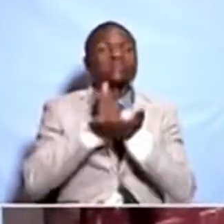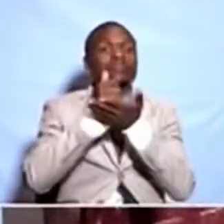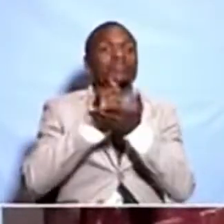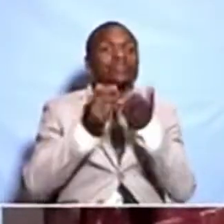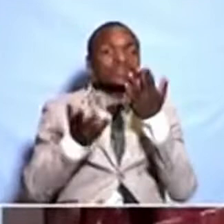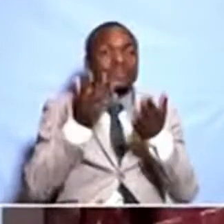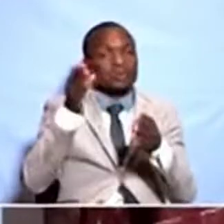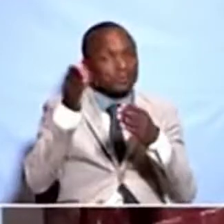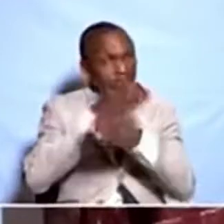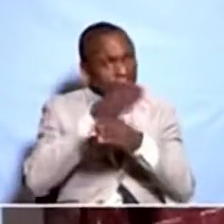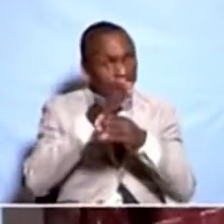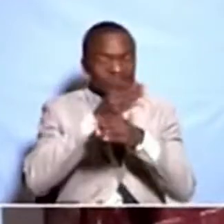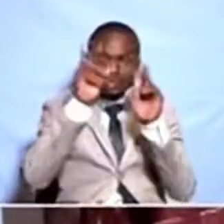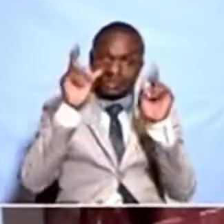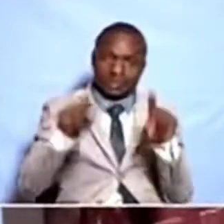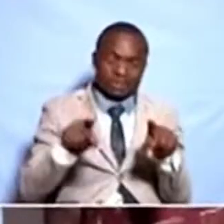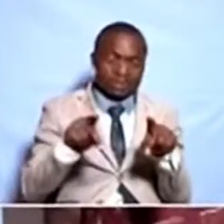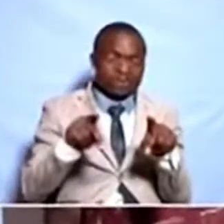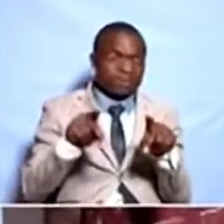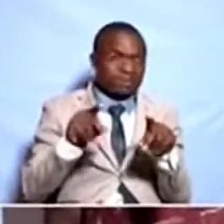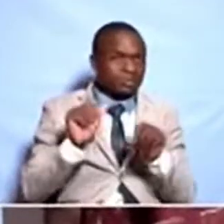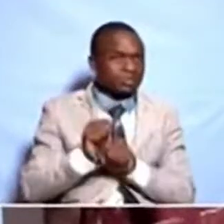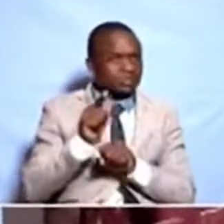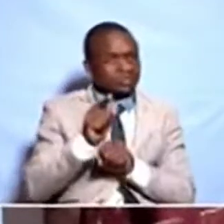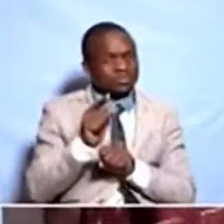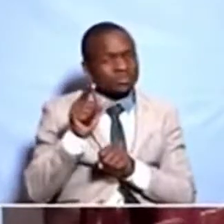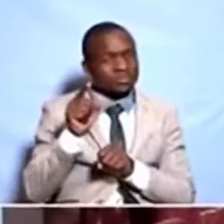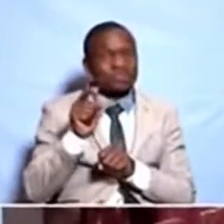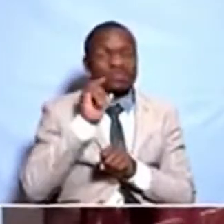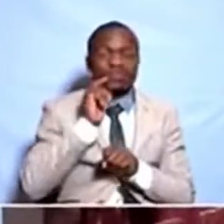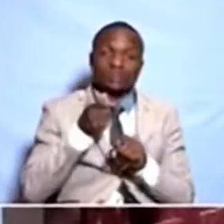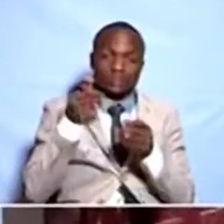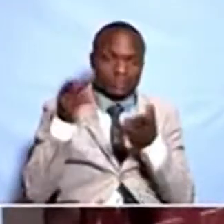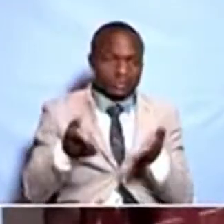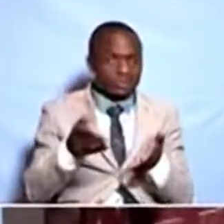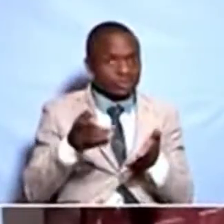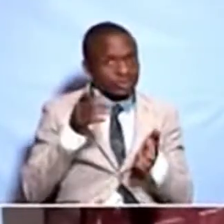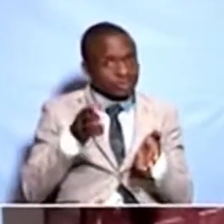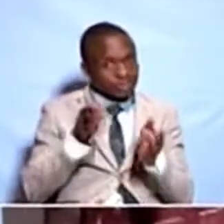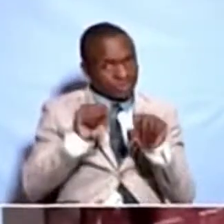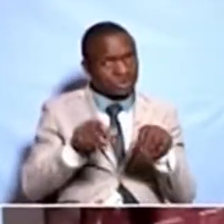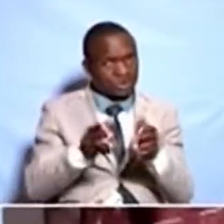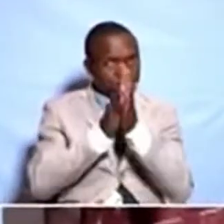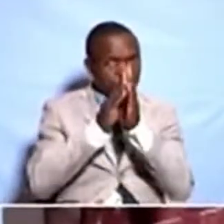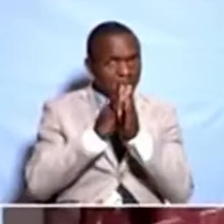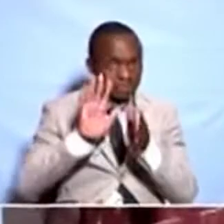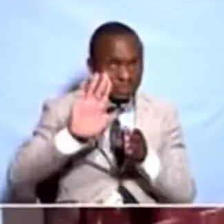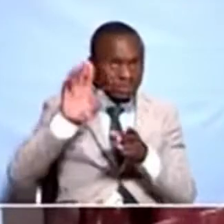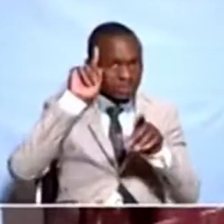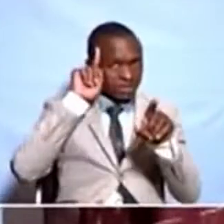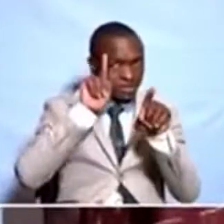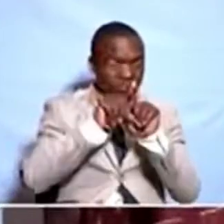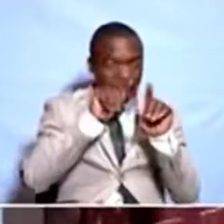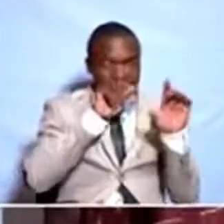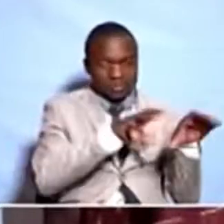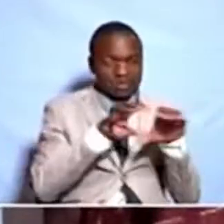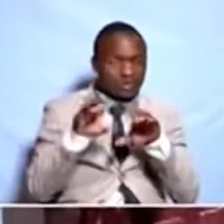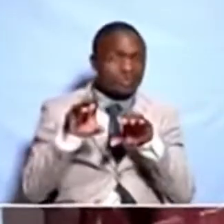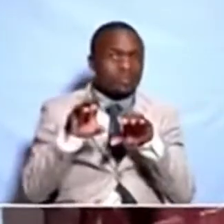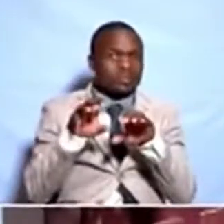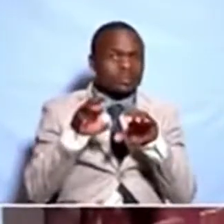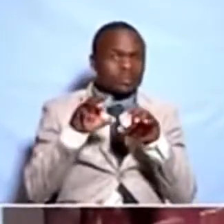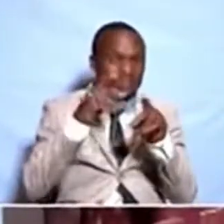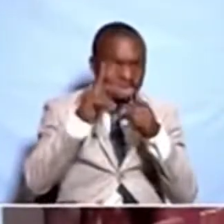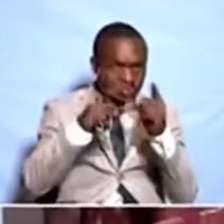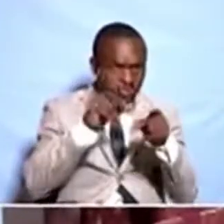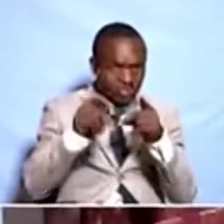person, you are here throughout, you are required to be here. So you can ask your brother to do the process, because it's just a matter of you